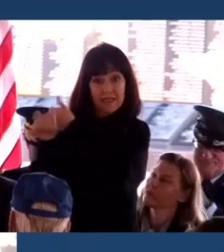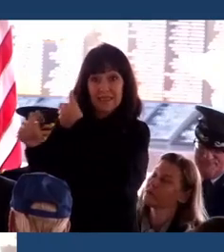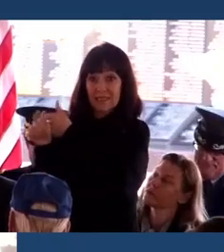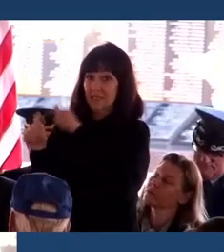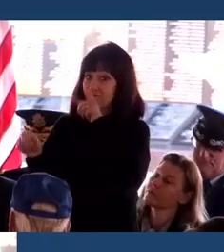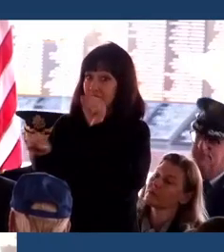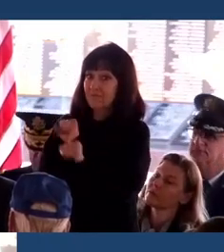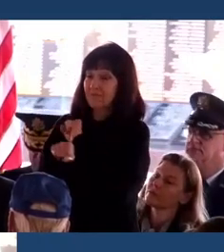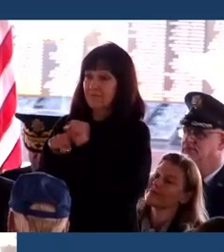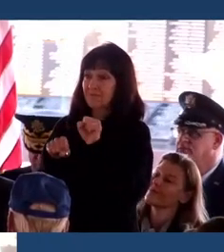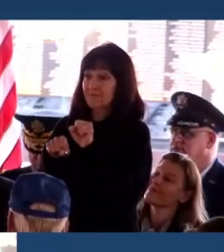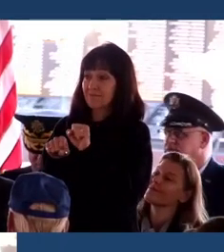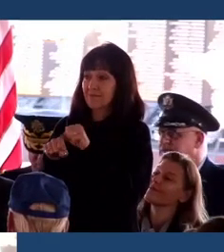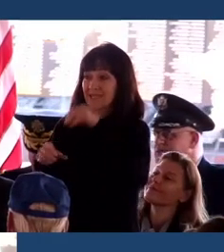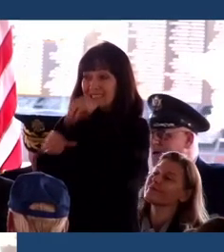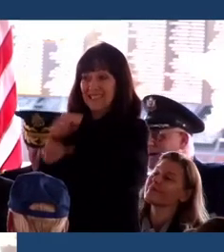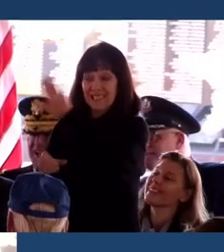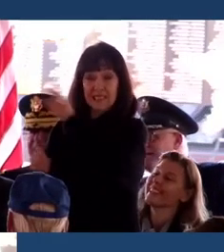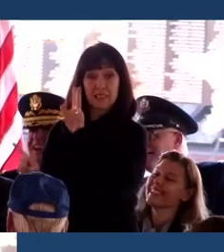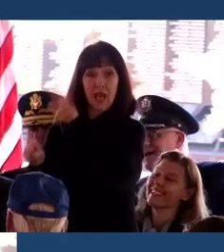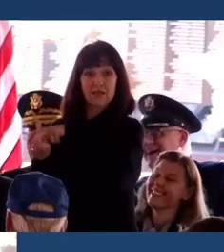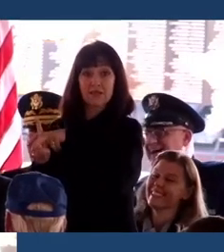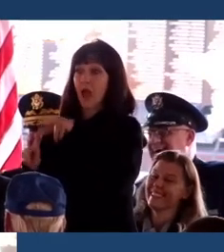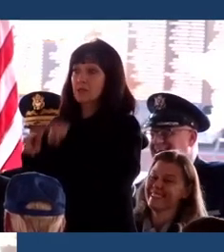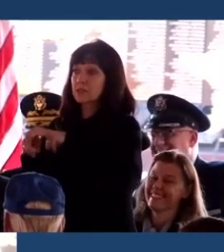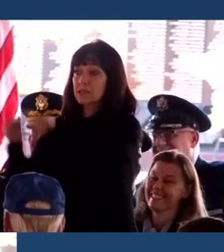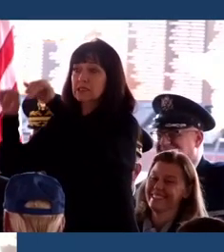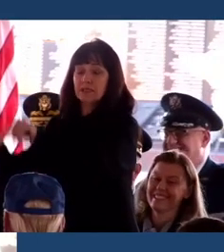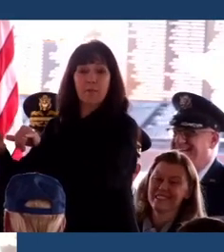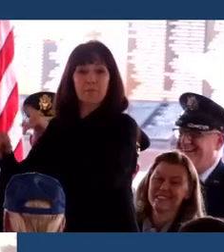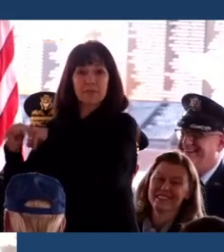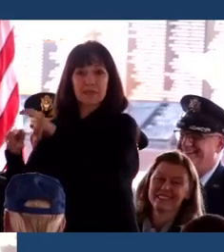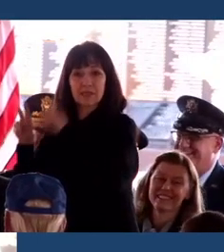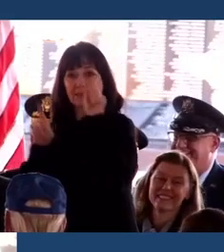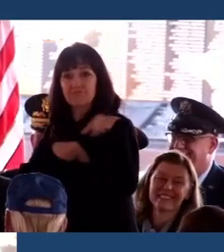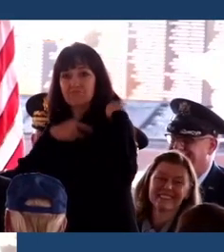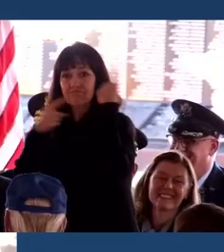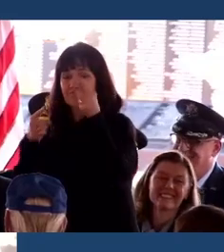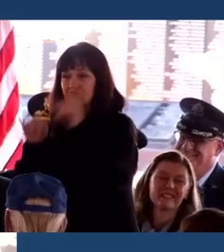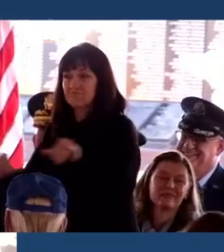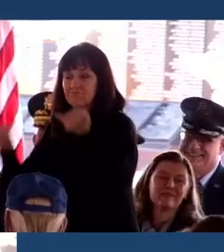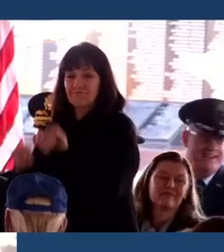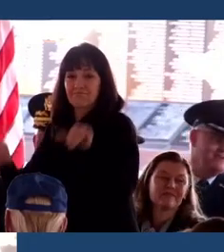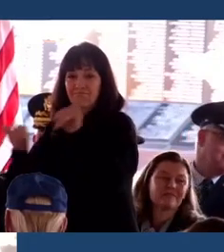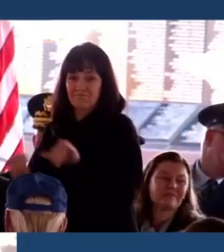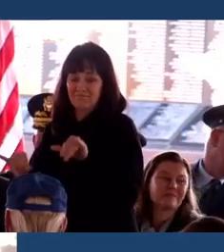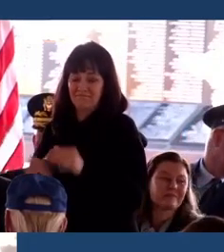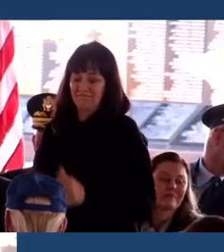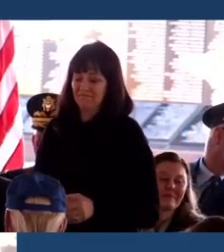And he is in his assigned seat this morning.